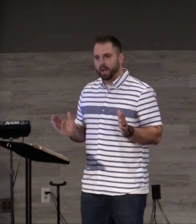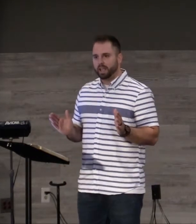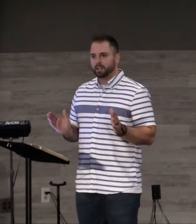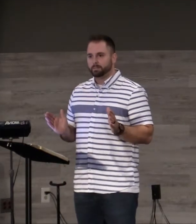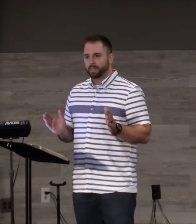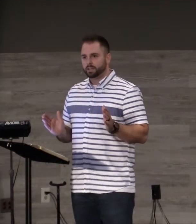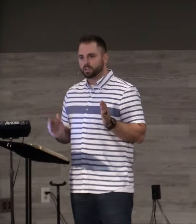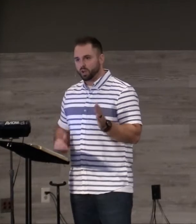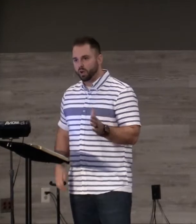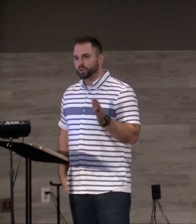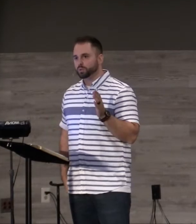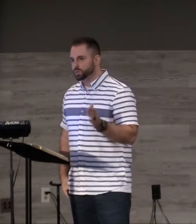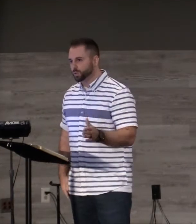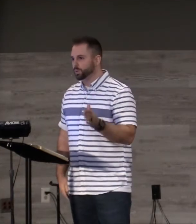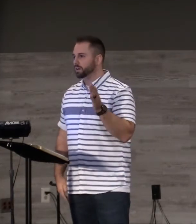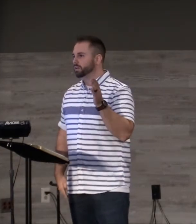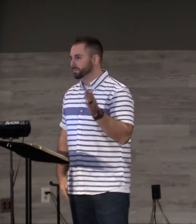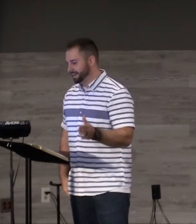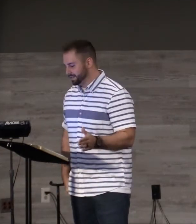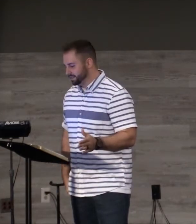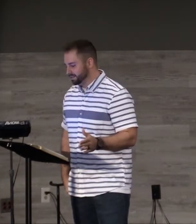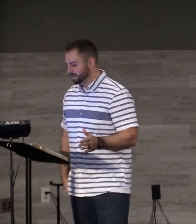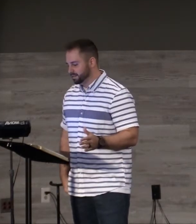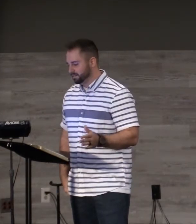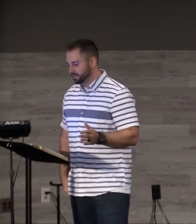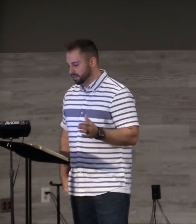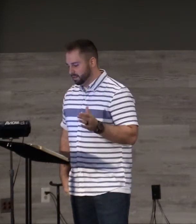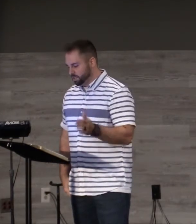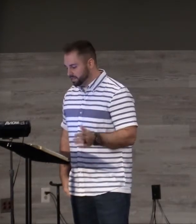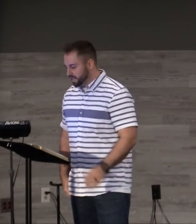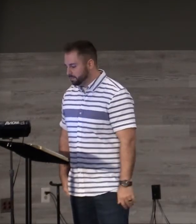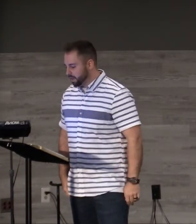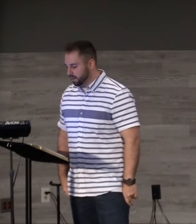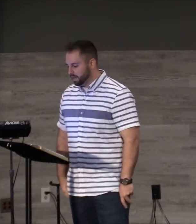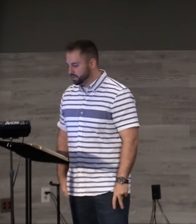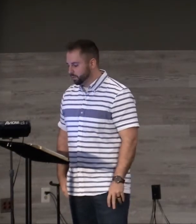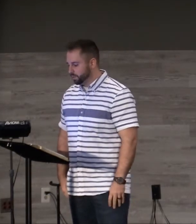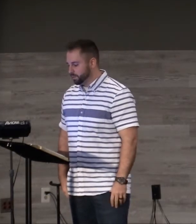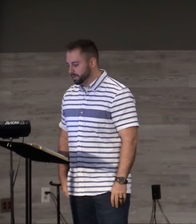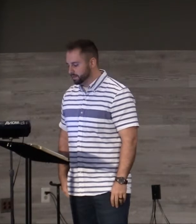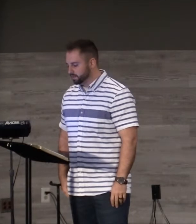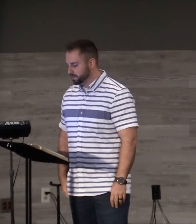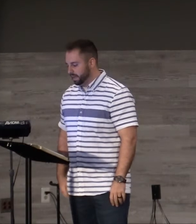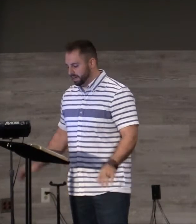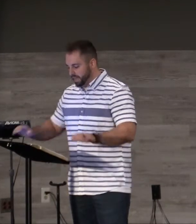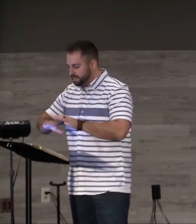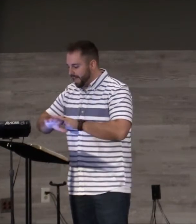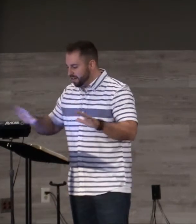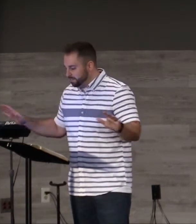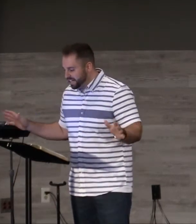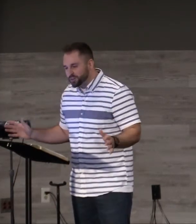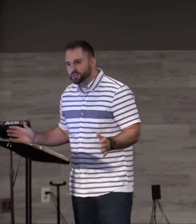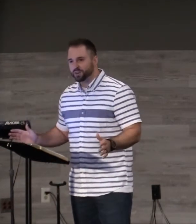I'm here. Why? To call you to repentance. Jesus came to call us in the world to repentance. And in